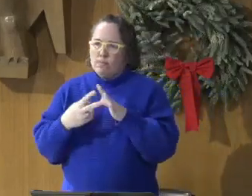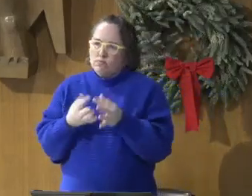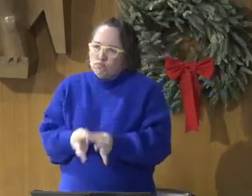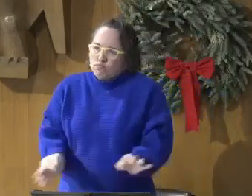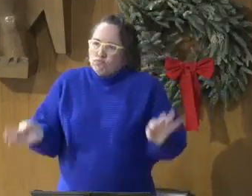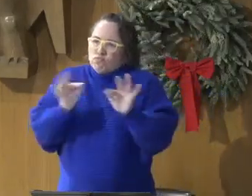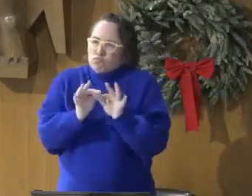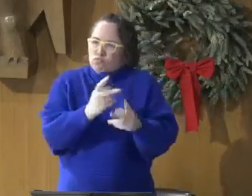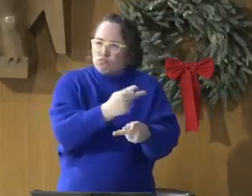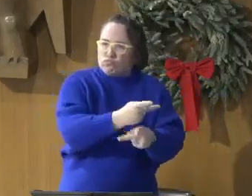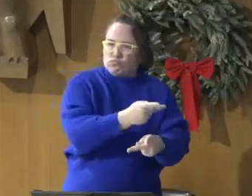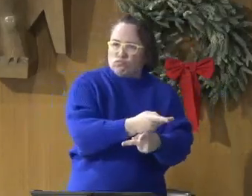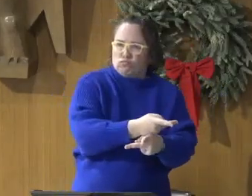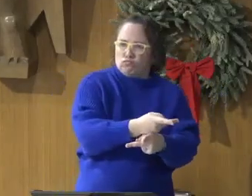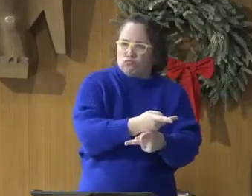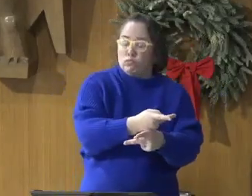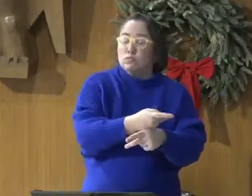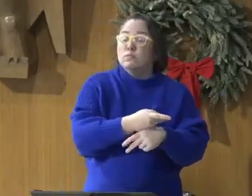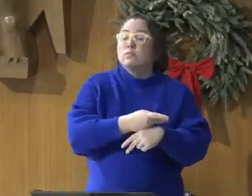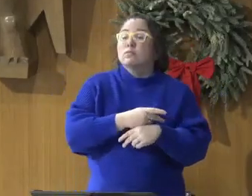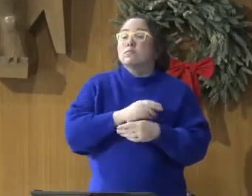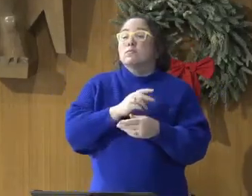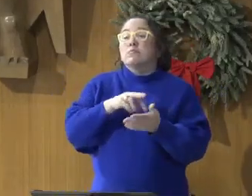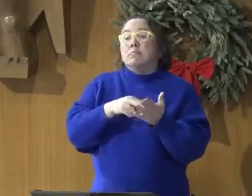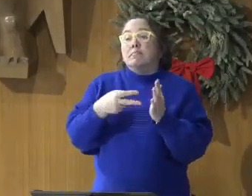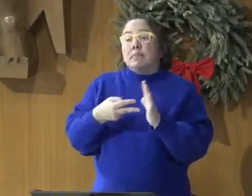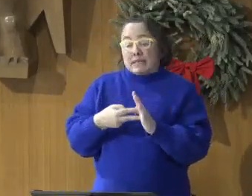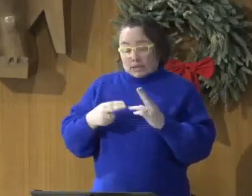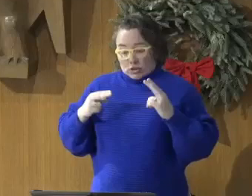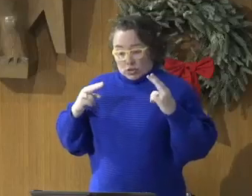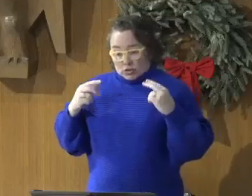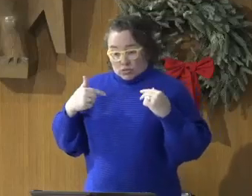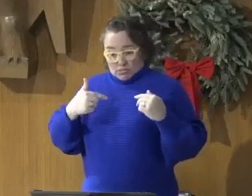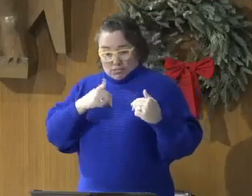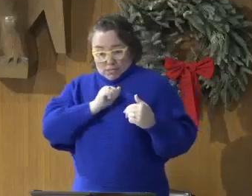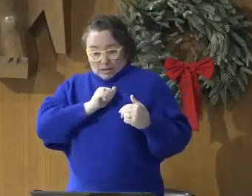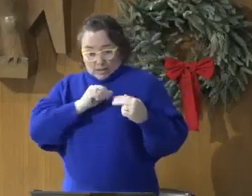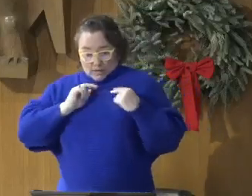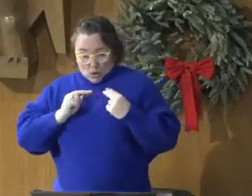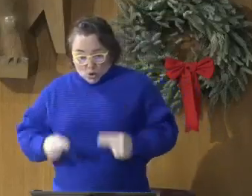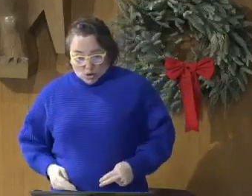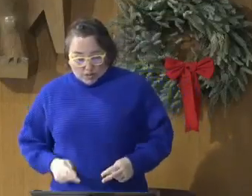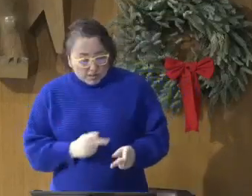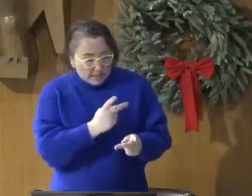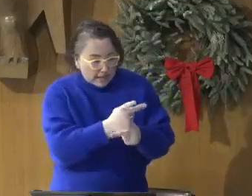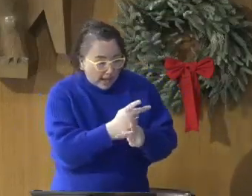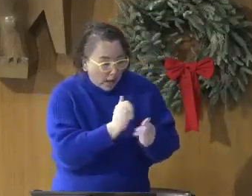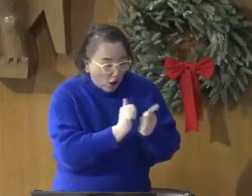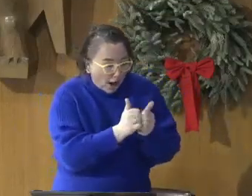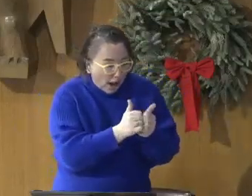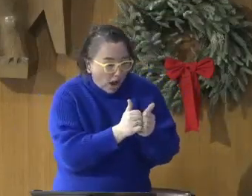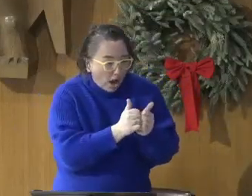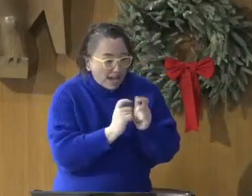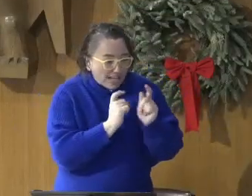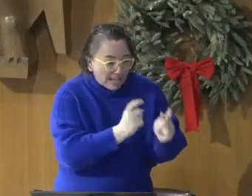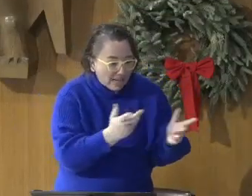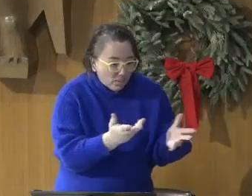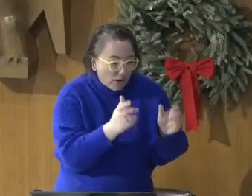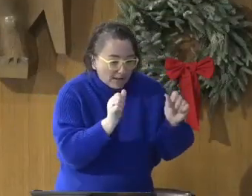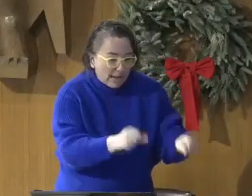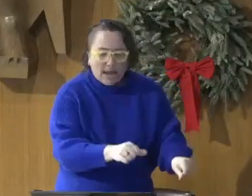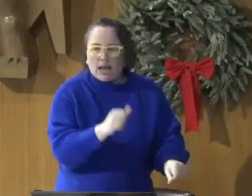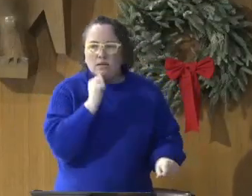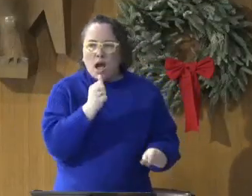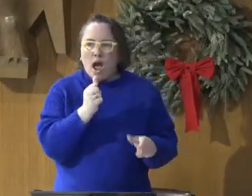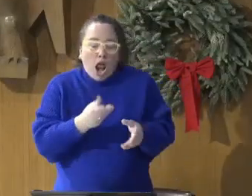And being humans, they gave them what they could. Not what would solve all of their problems,